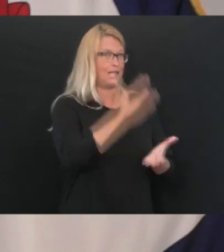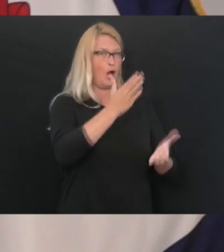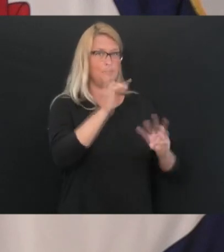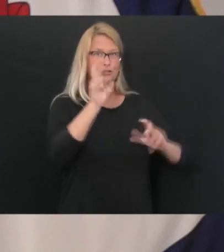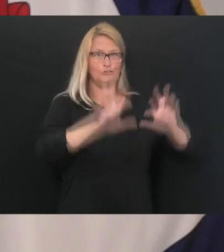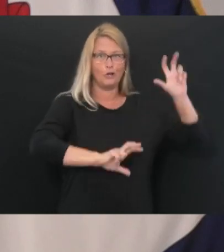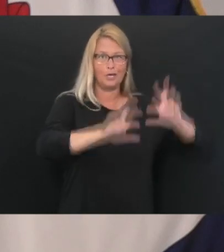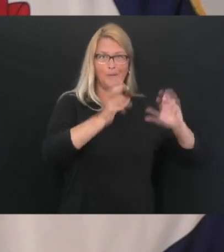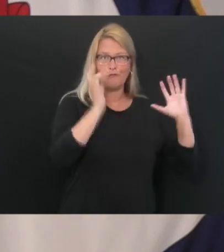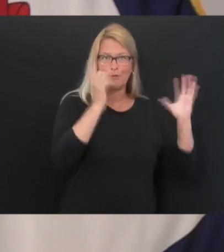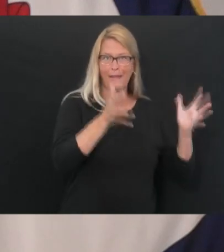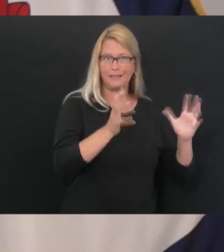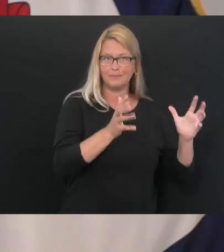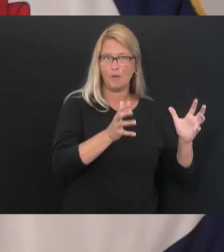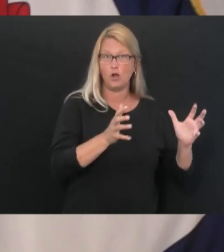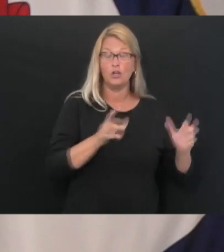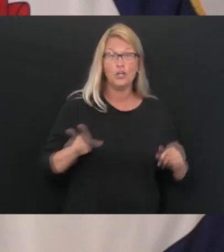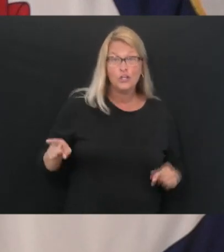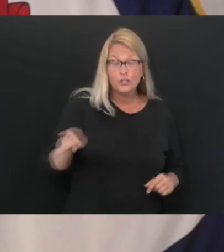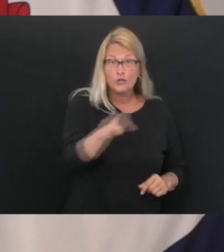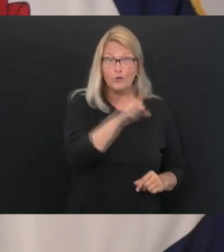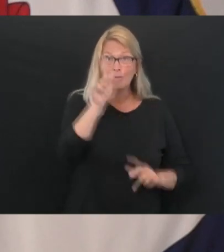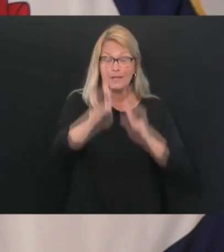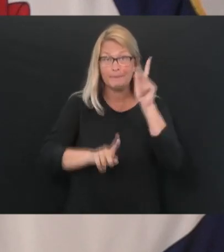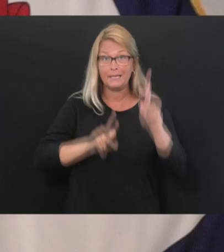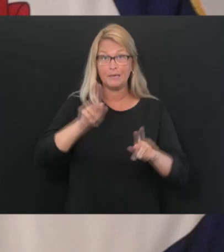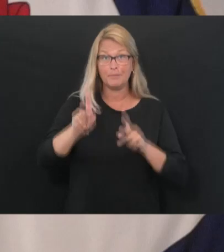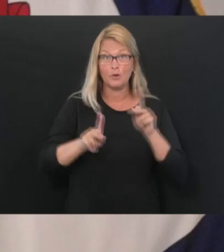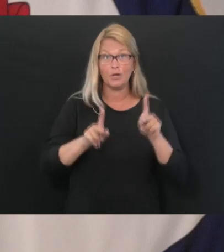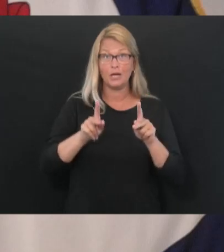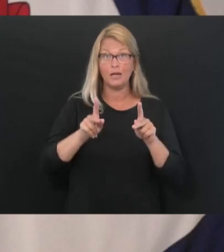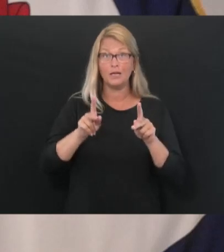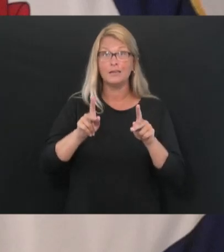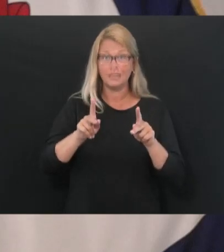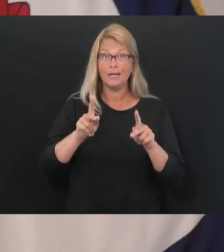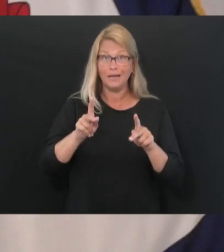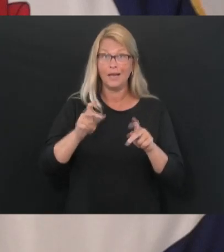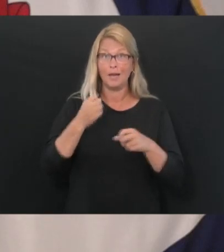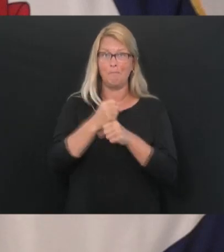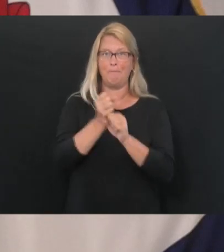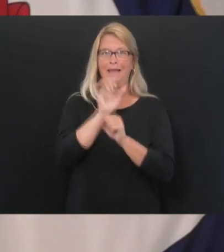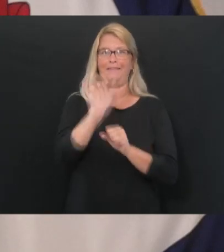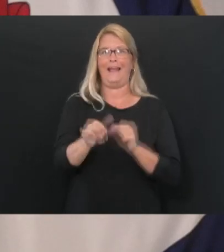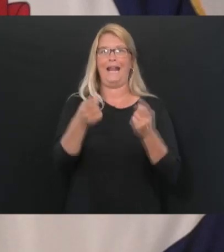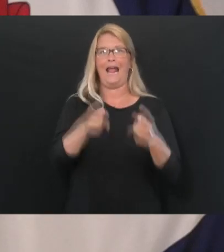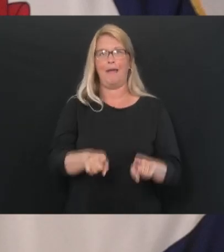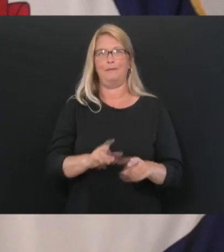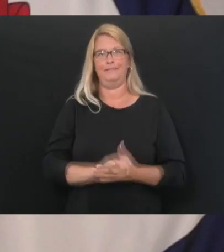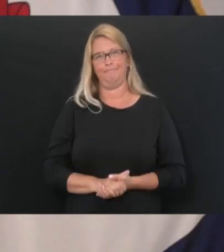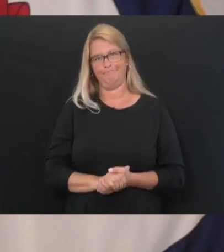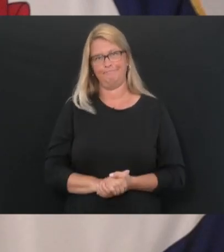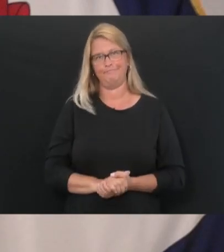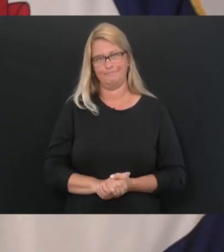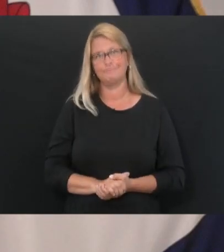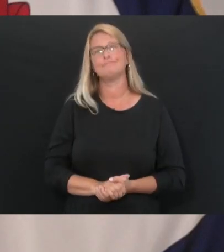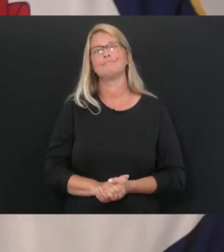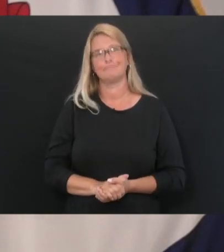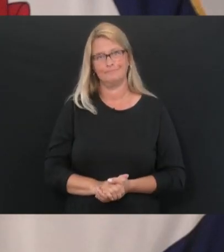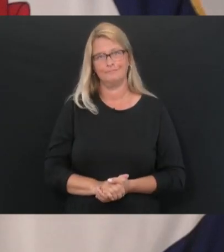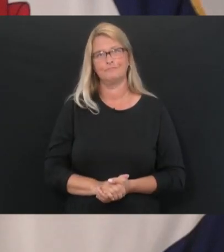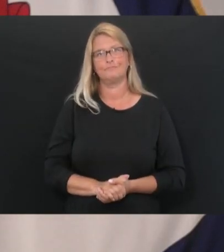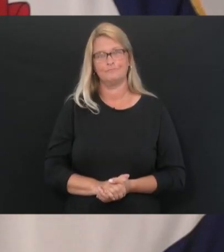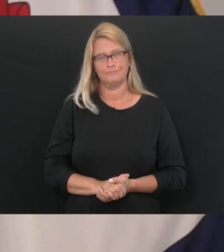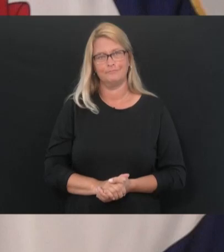basketball tournament, you, West Virginia, made it happen. Now be honest. Be really, really